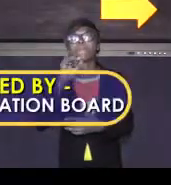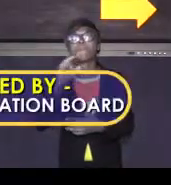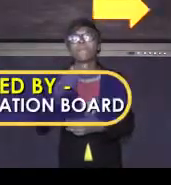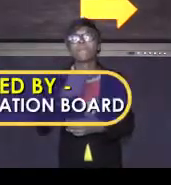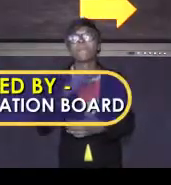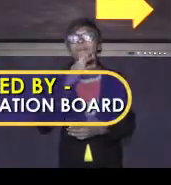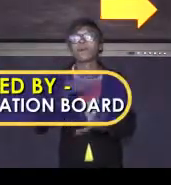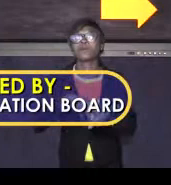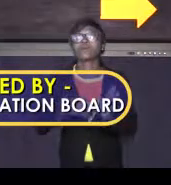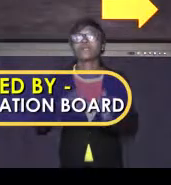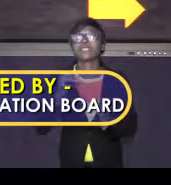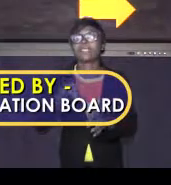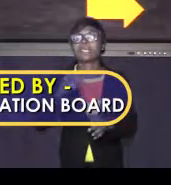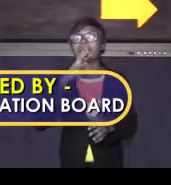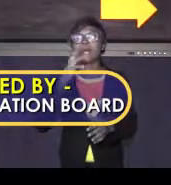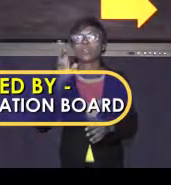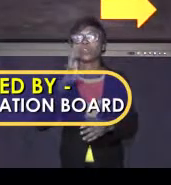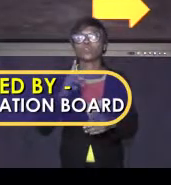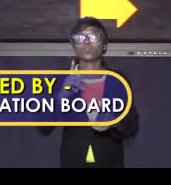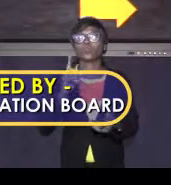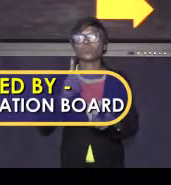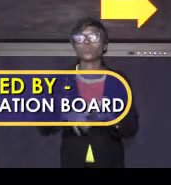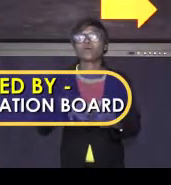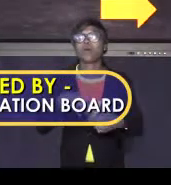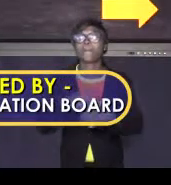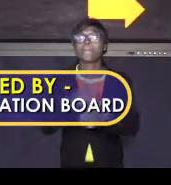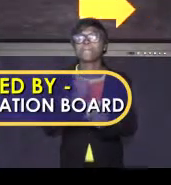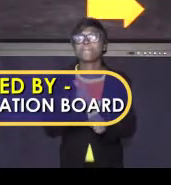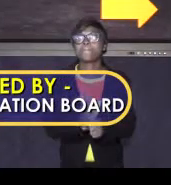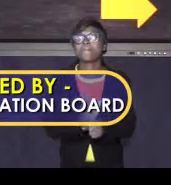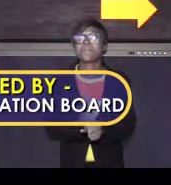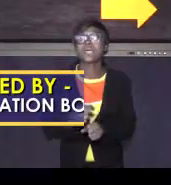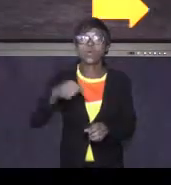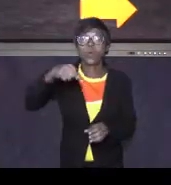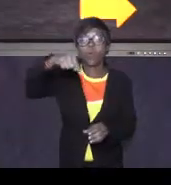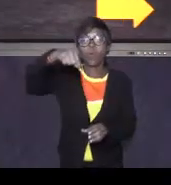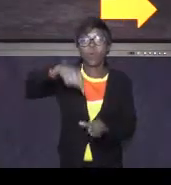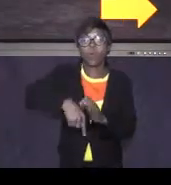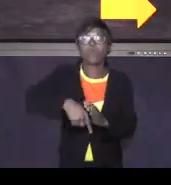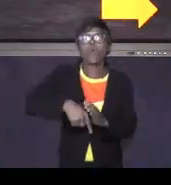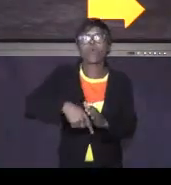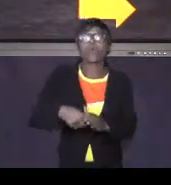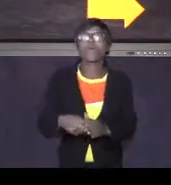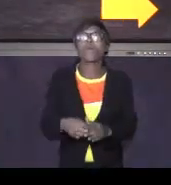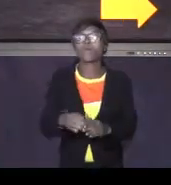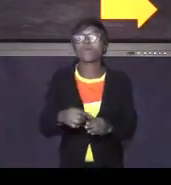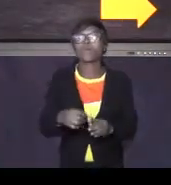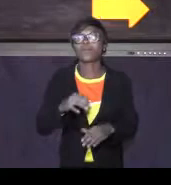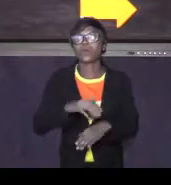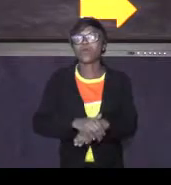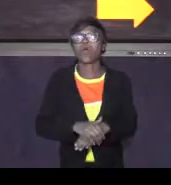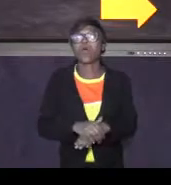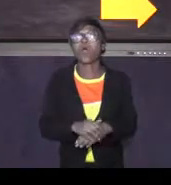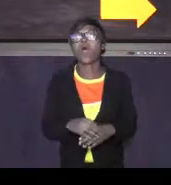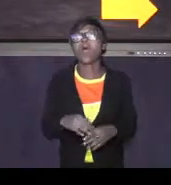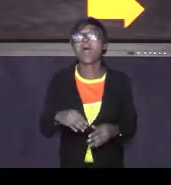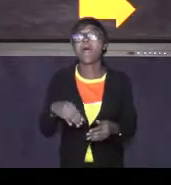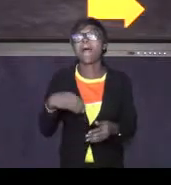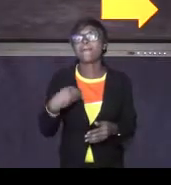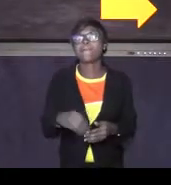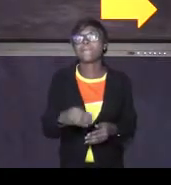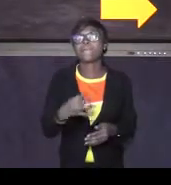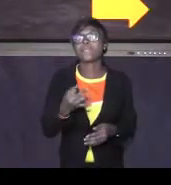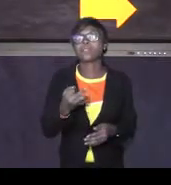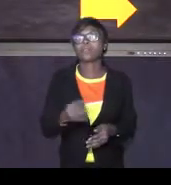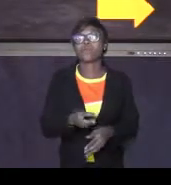that. They are used for making holes on piece of wood. That's boring tools. They are used